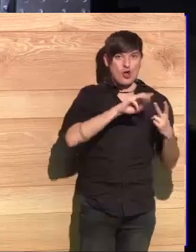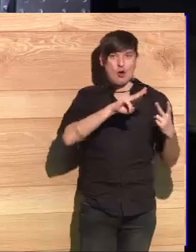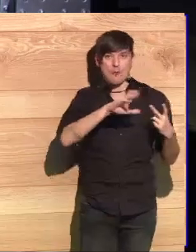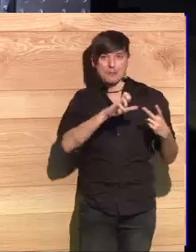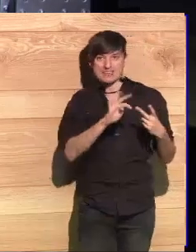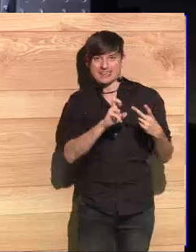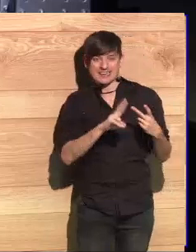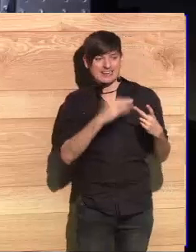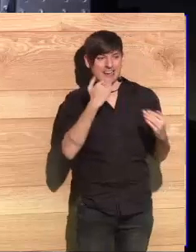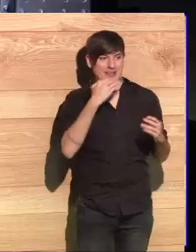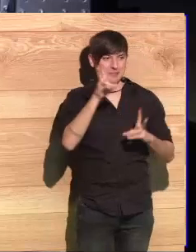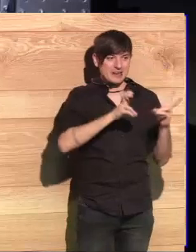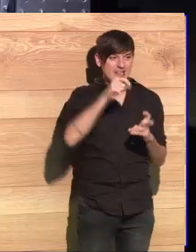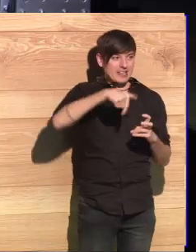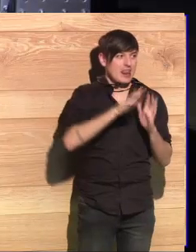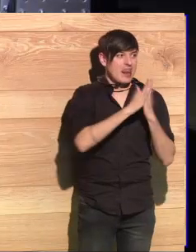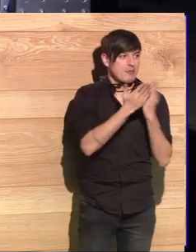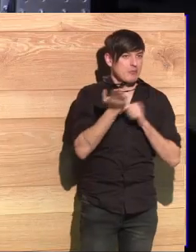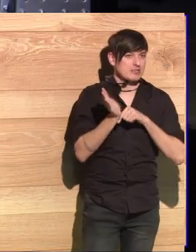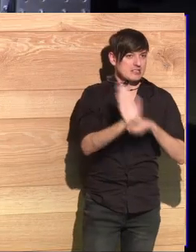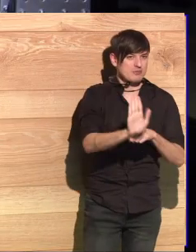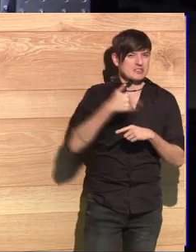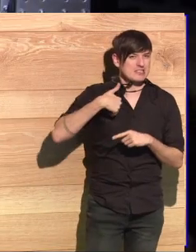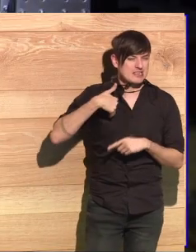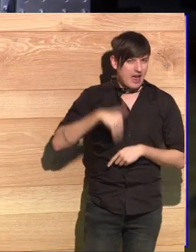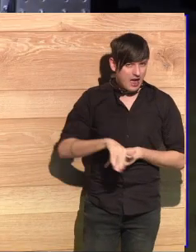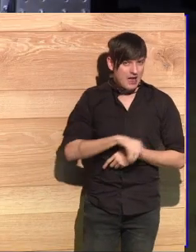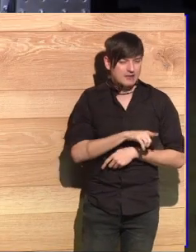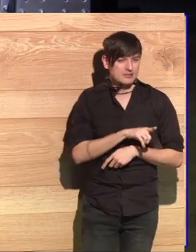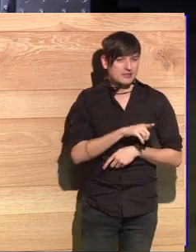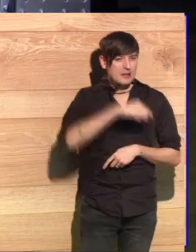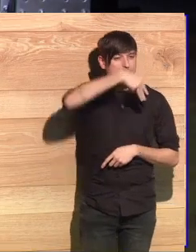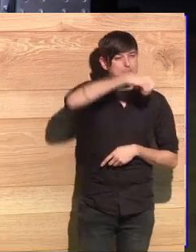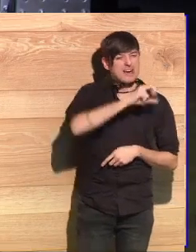you, Alberto and Peter, for being here today, presenting this book.